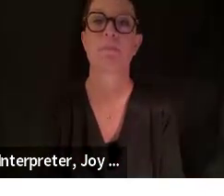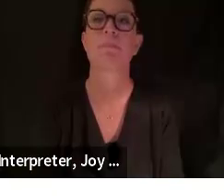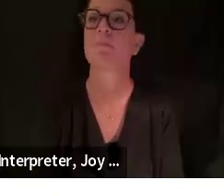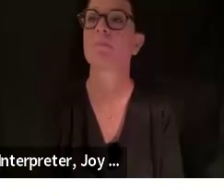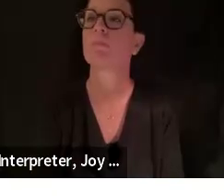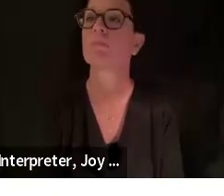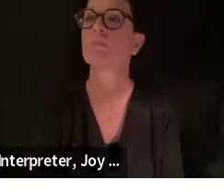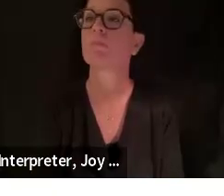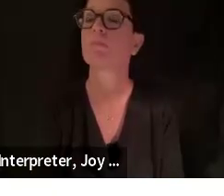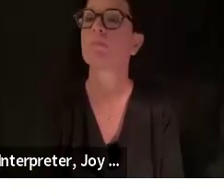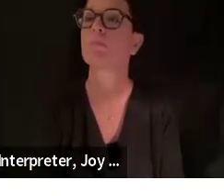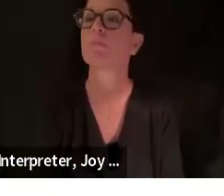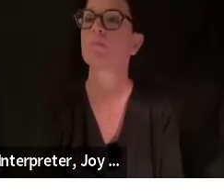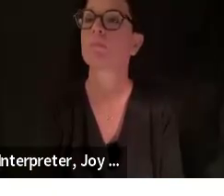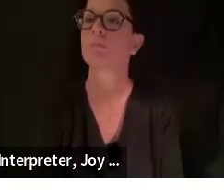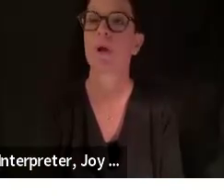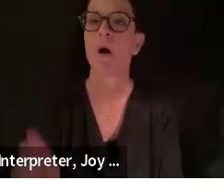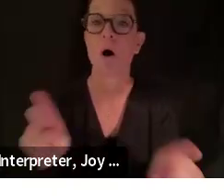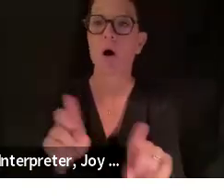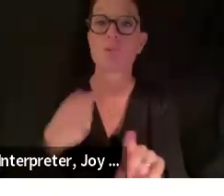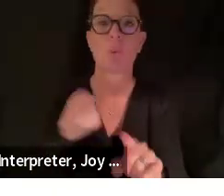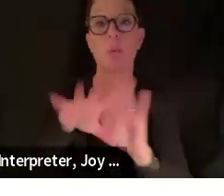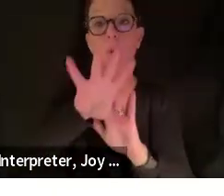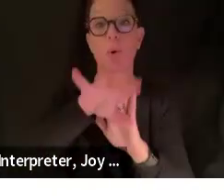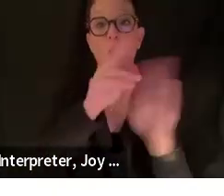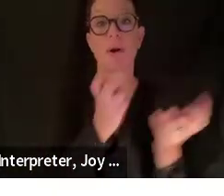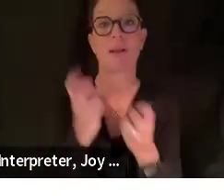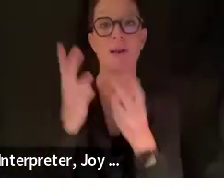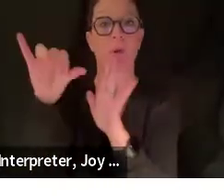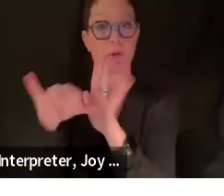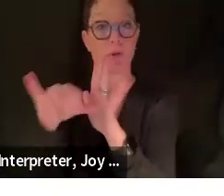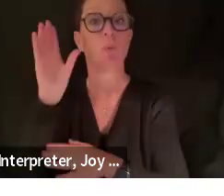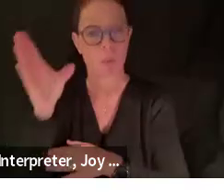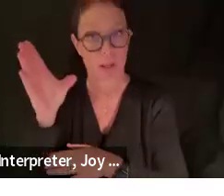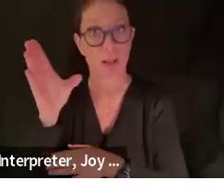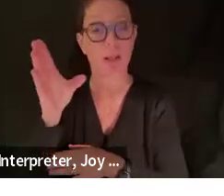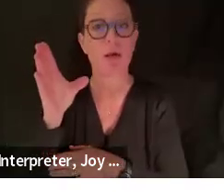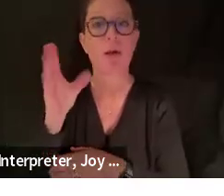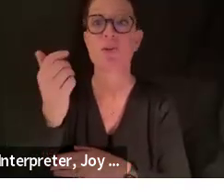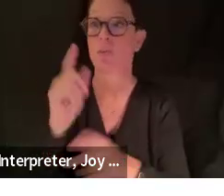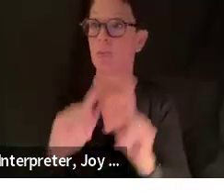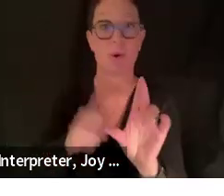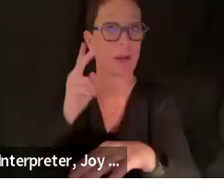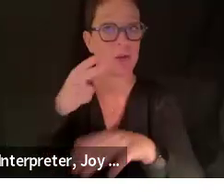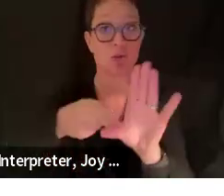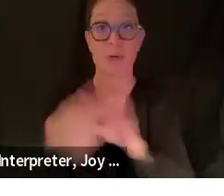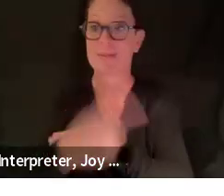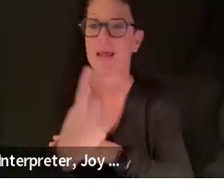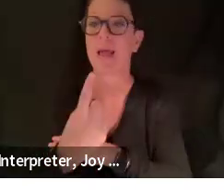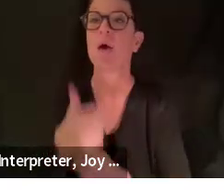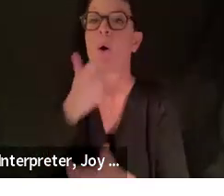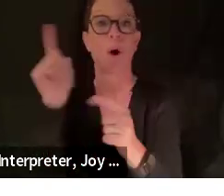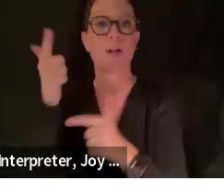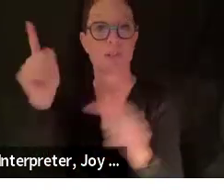This session will also be recorded and uploaded to YouTube, so anyone who couldn't attend this session can still get the